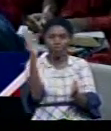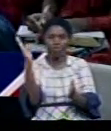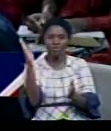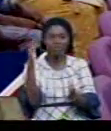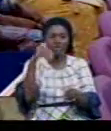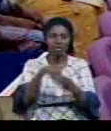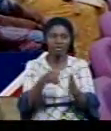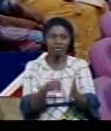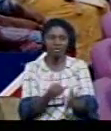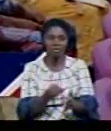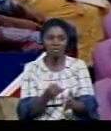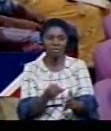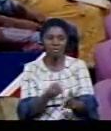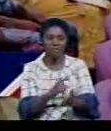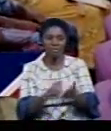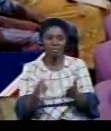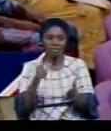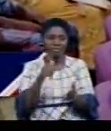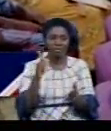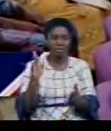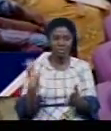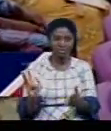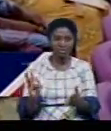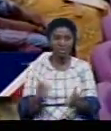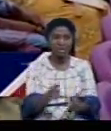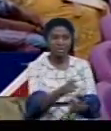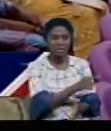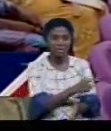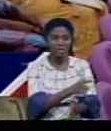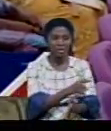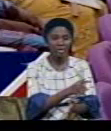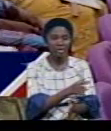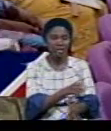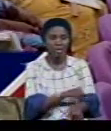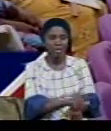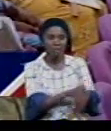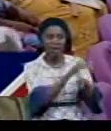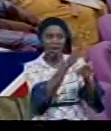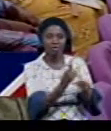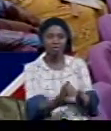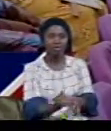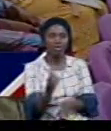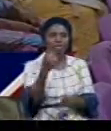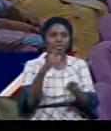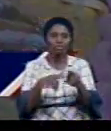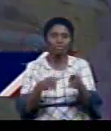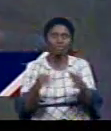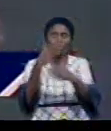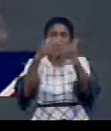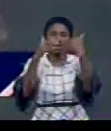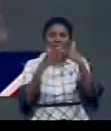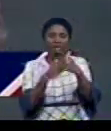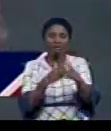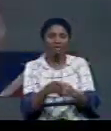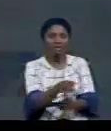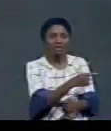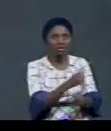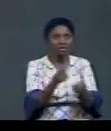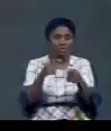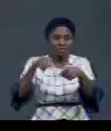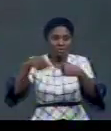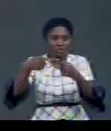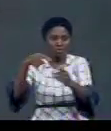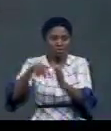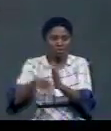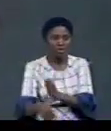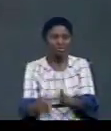They mount up to the heaven. They go down again to the depths.